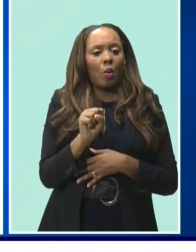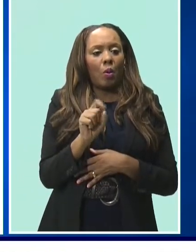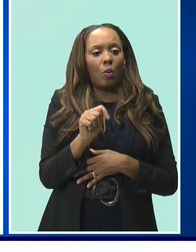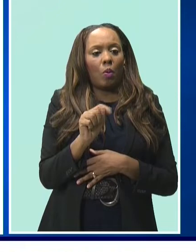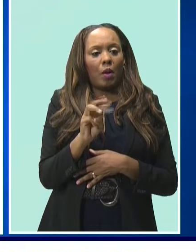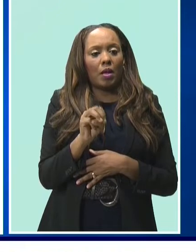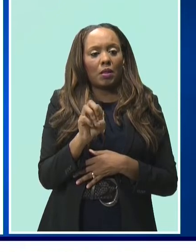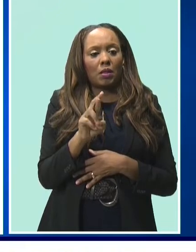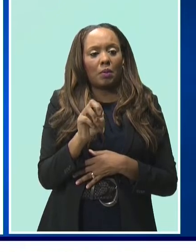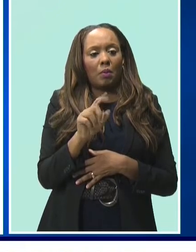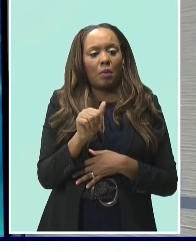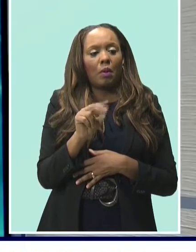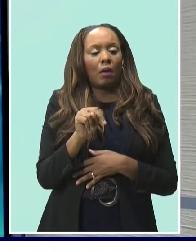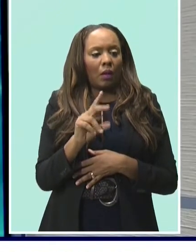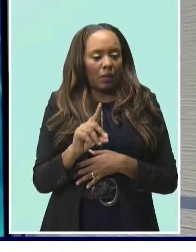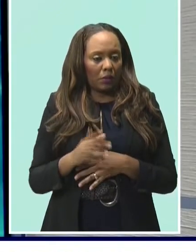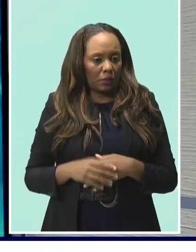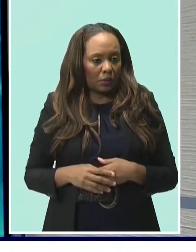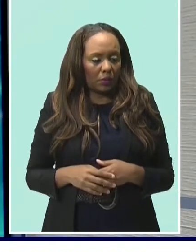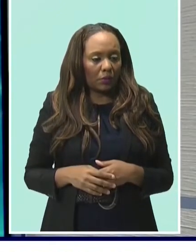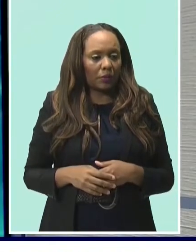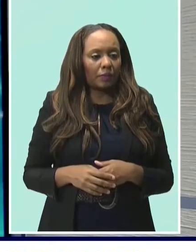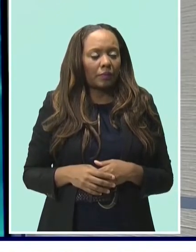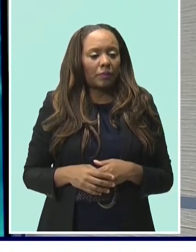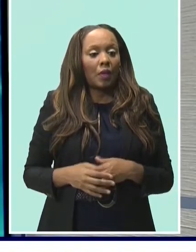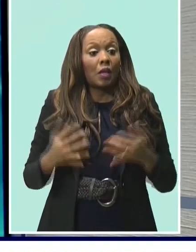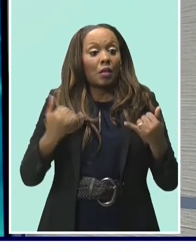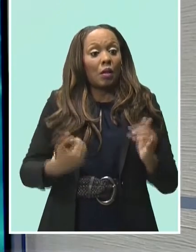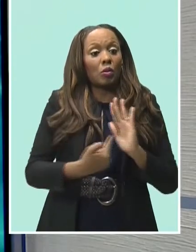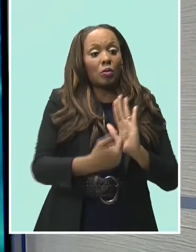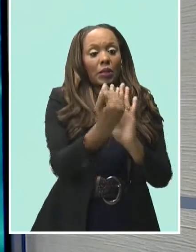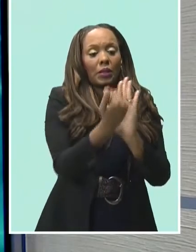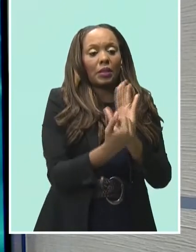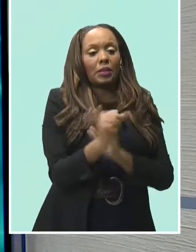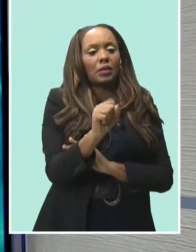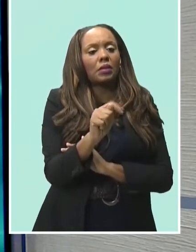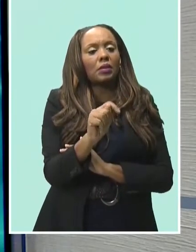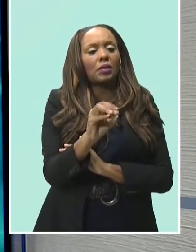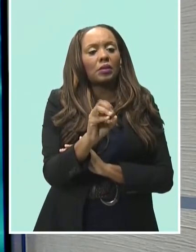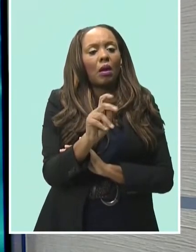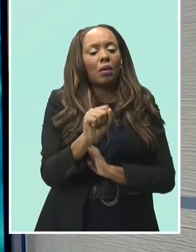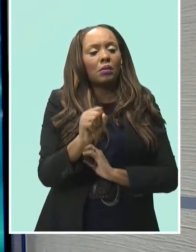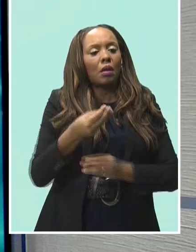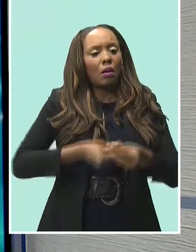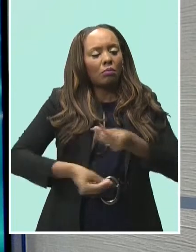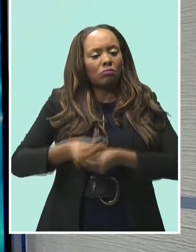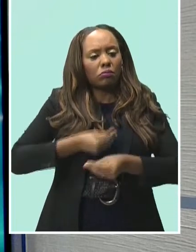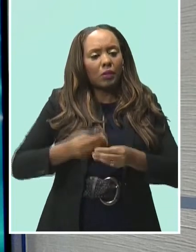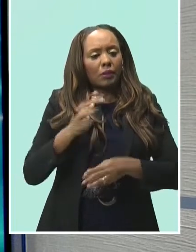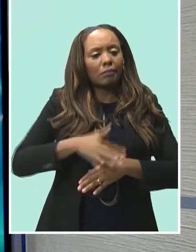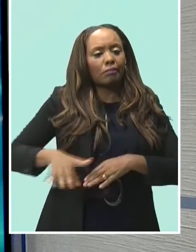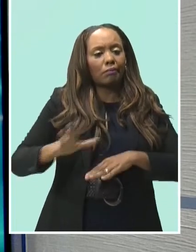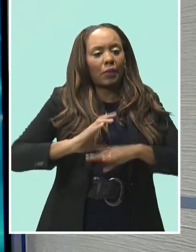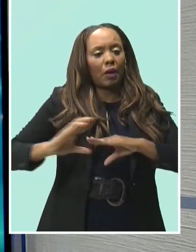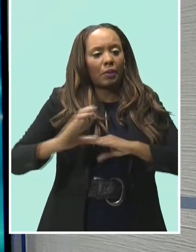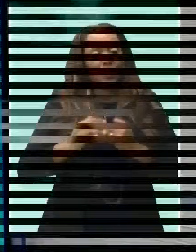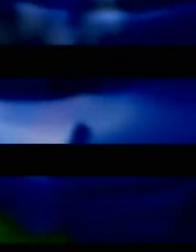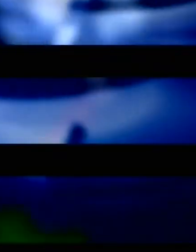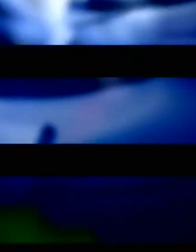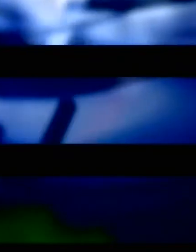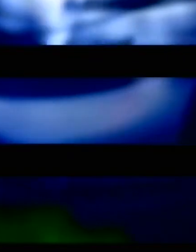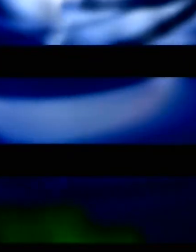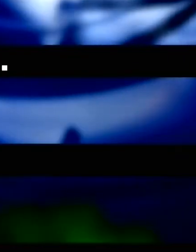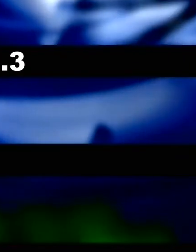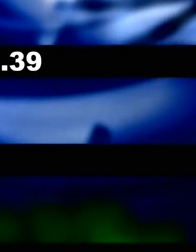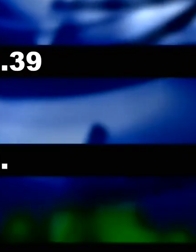higher price than the median. Well, let's take a look now at how the stocks traded on selected exchanges across the region.